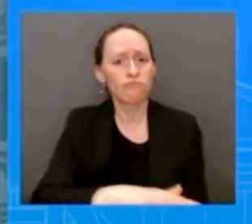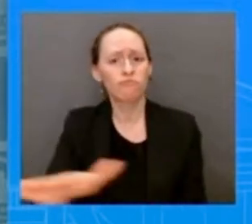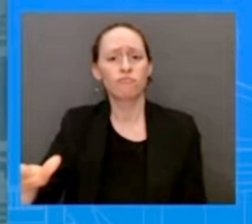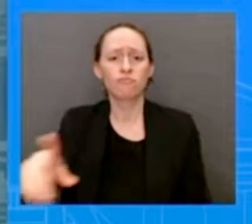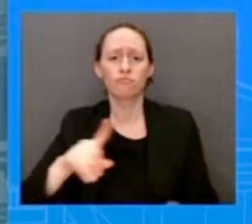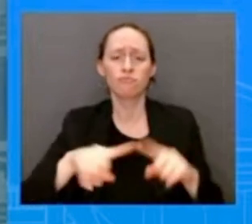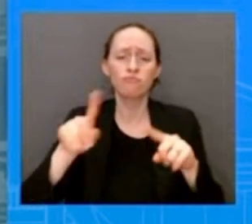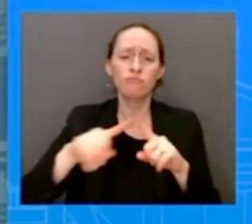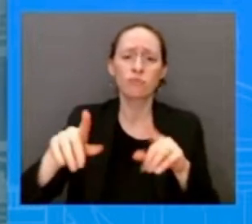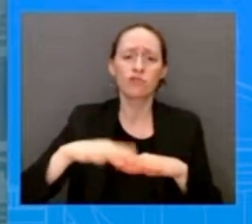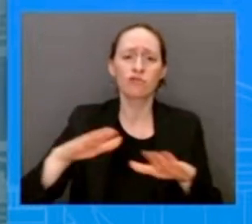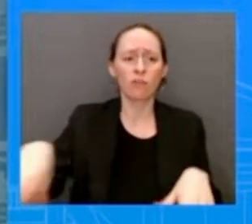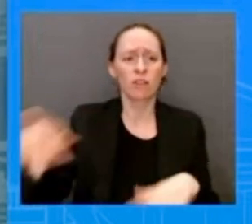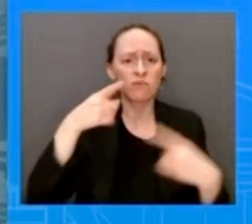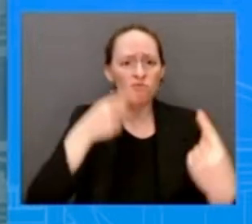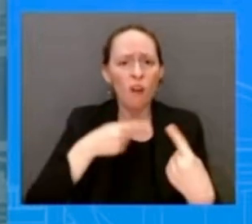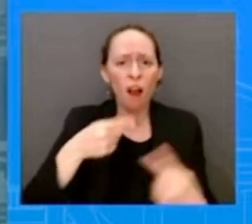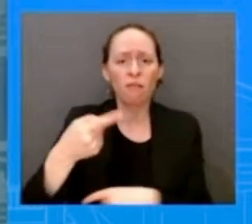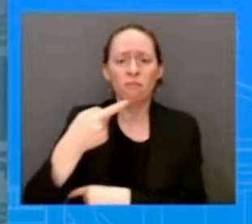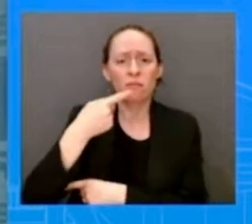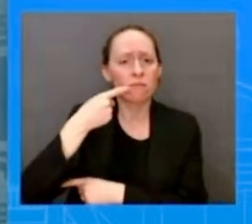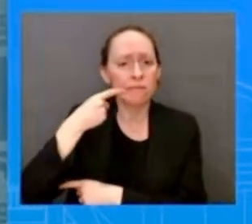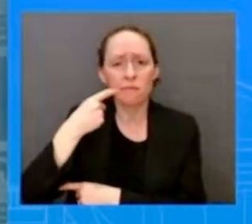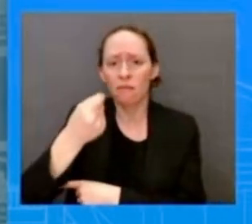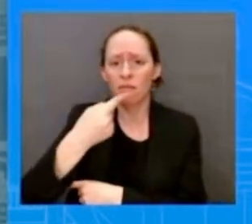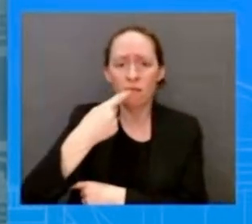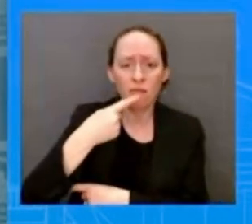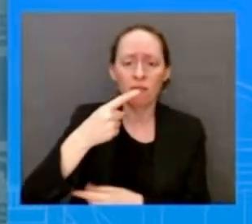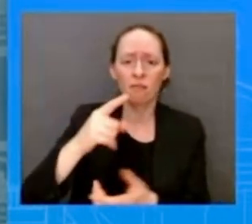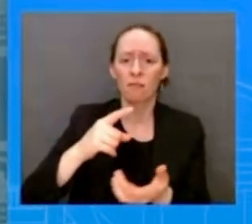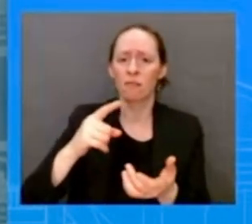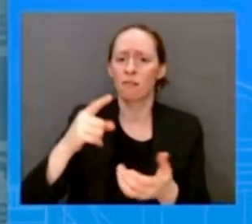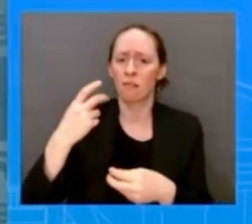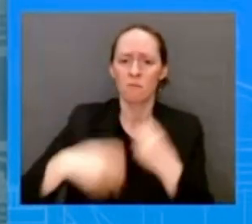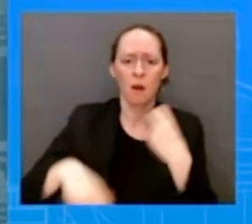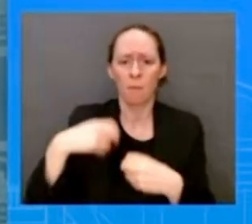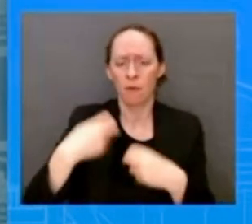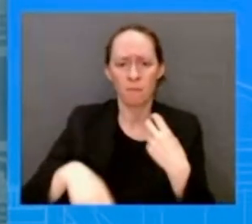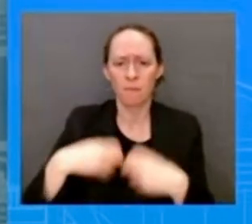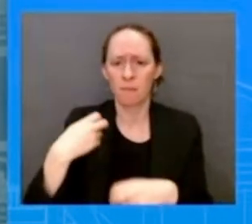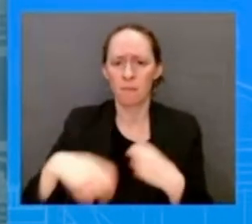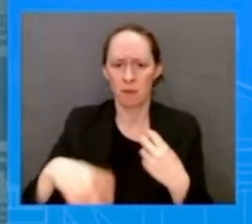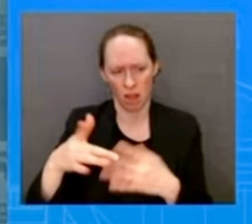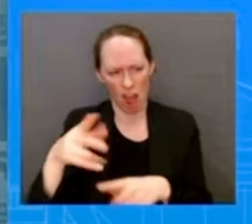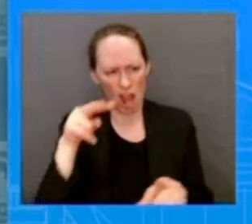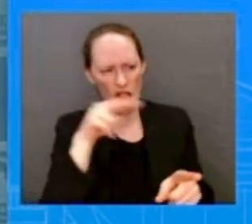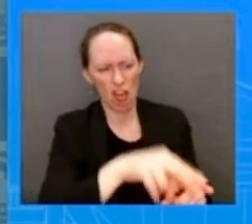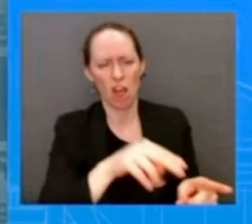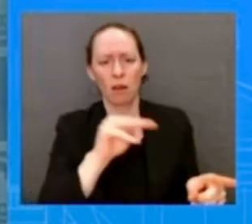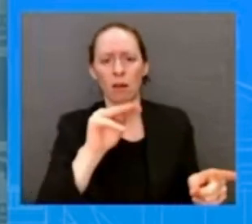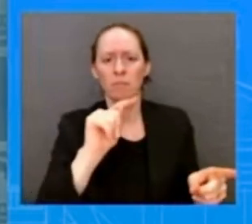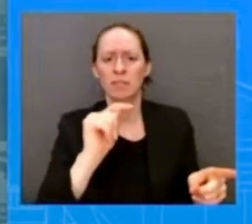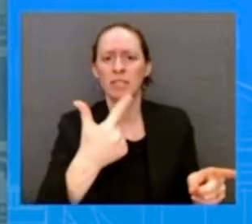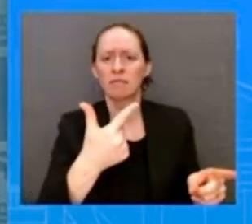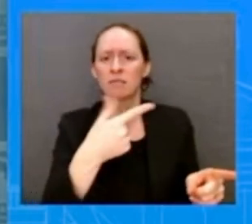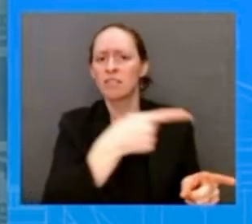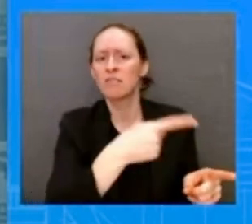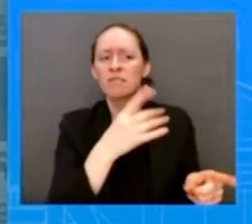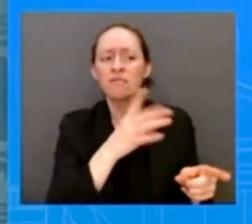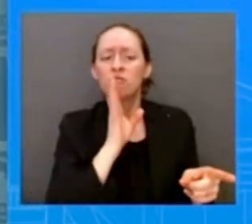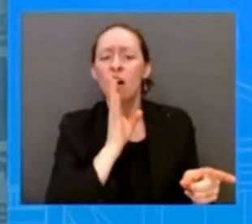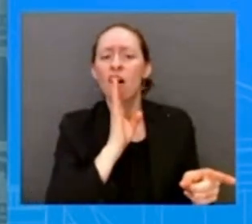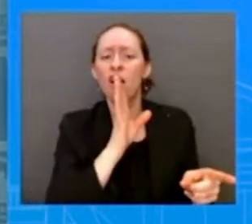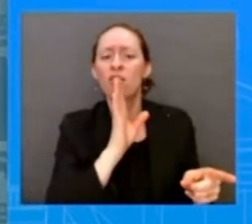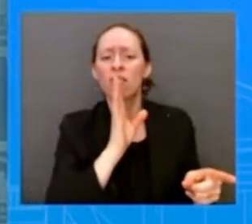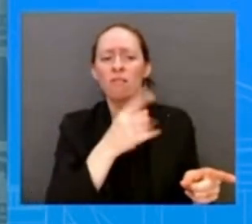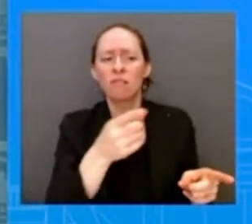our hearts go out to anyone who loses a person that they love. And this is something that you've heard from this president over and over